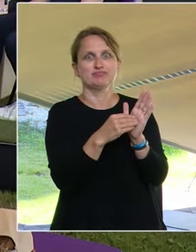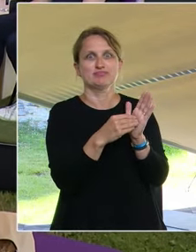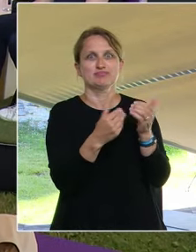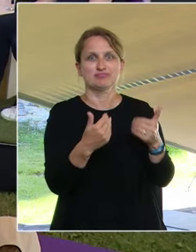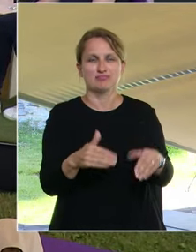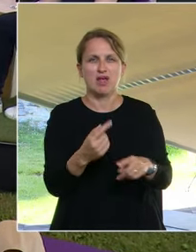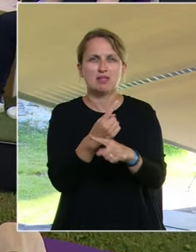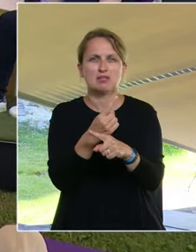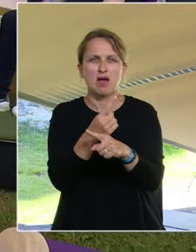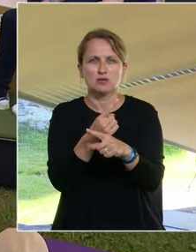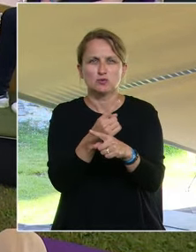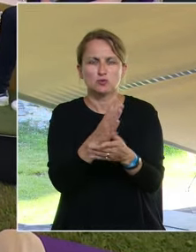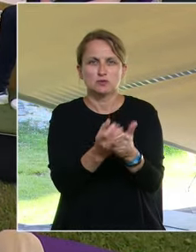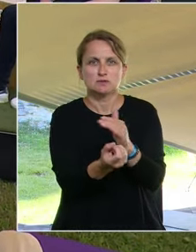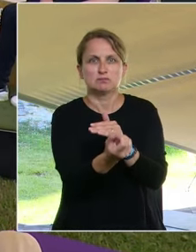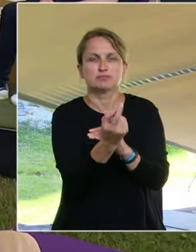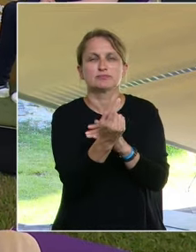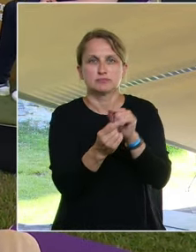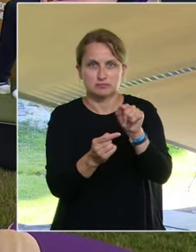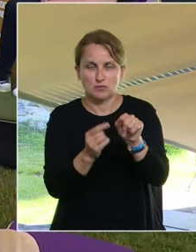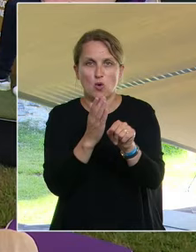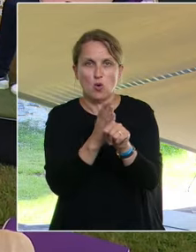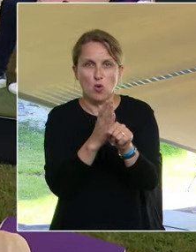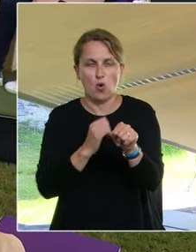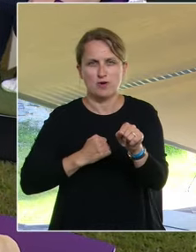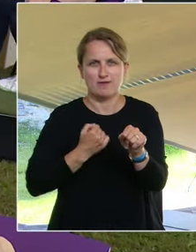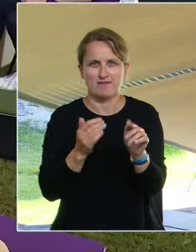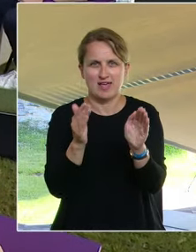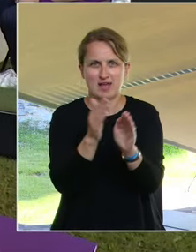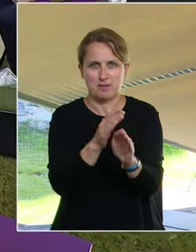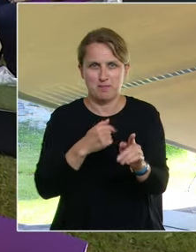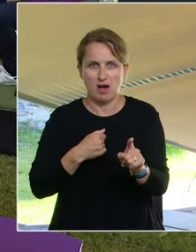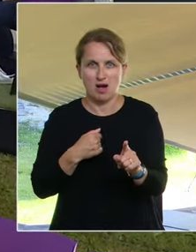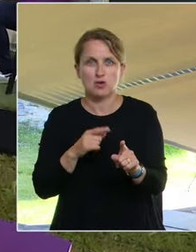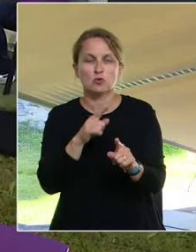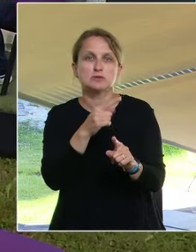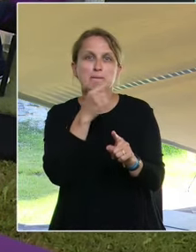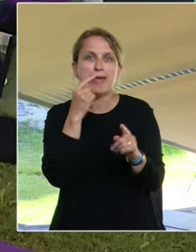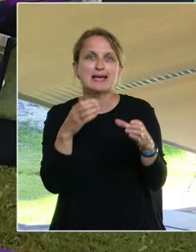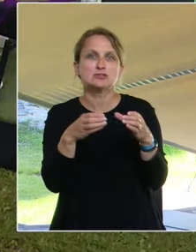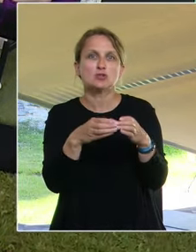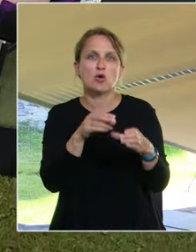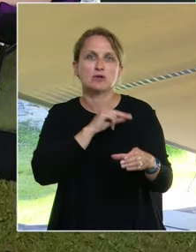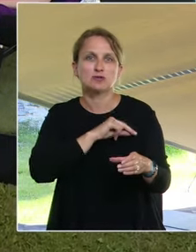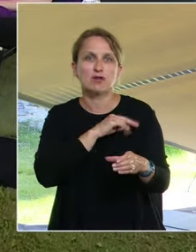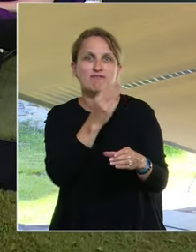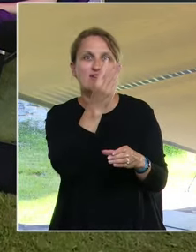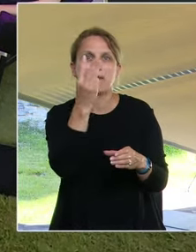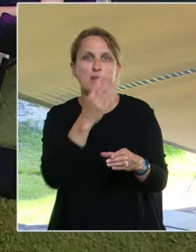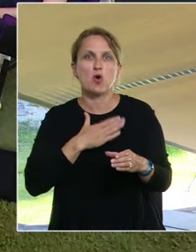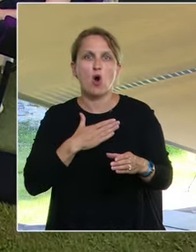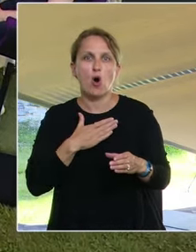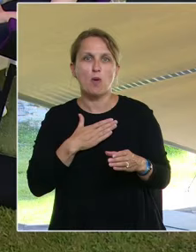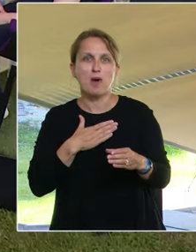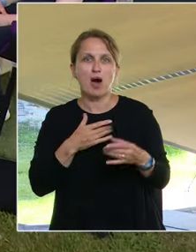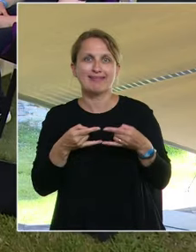in Tartu, that they want to have their staff wearing my digital shirt. So on the web page. So that means that you